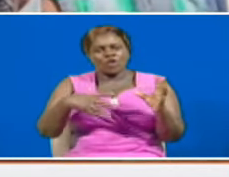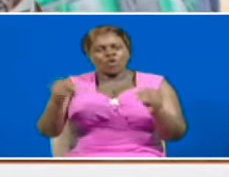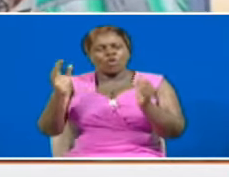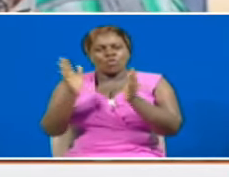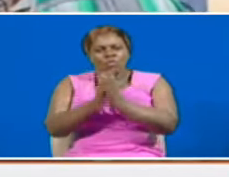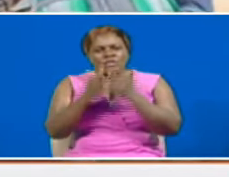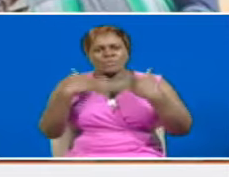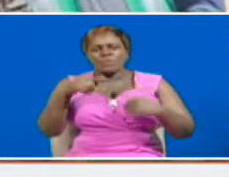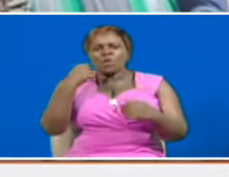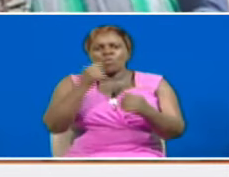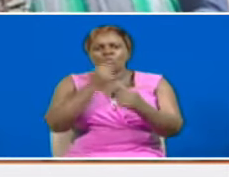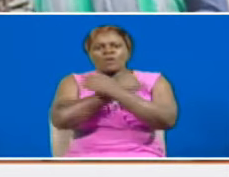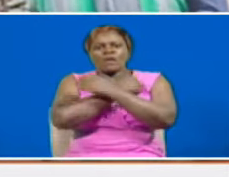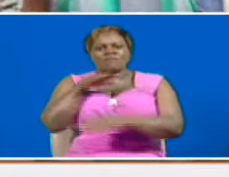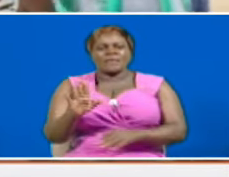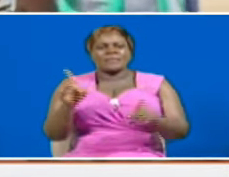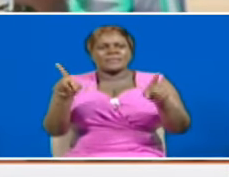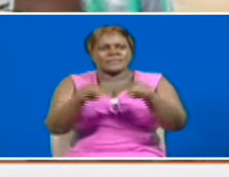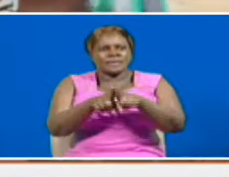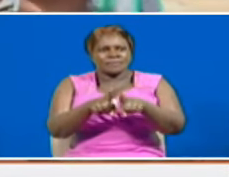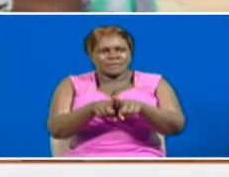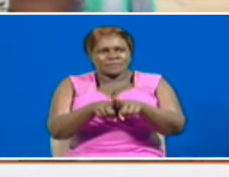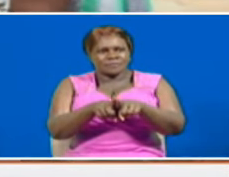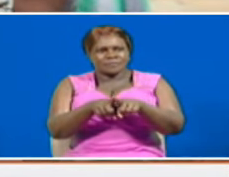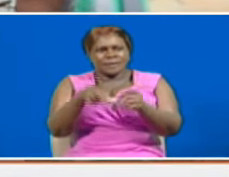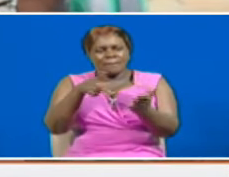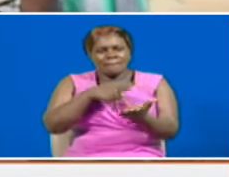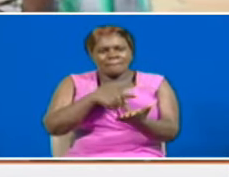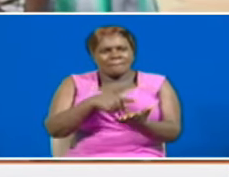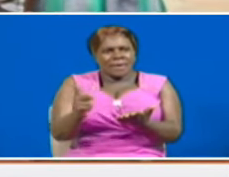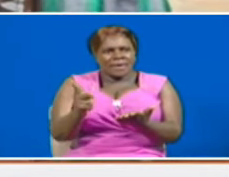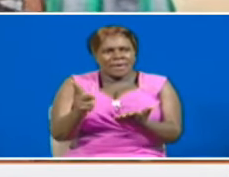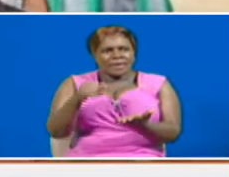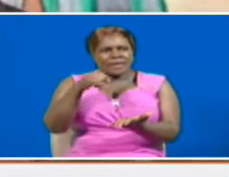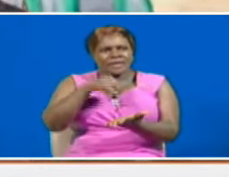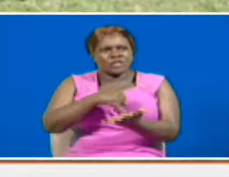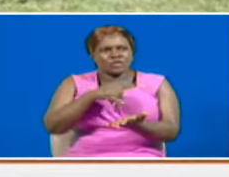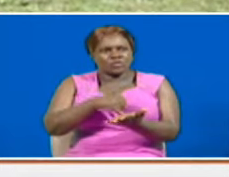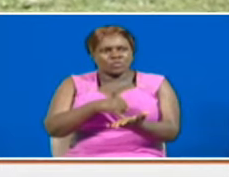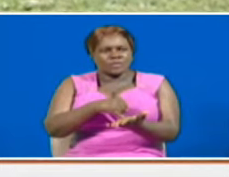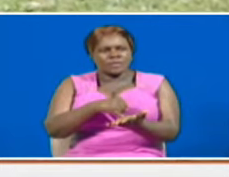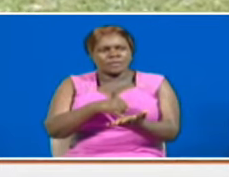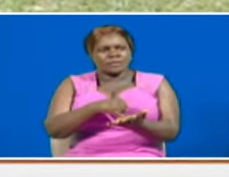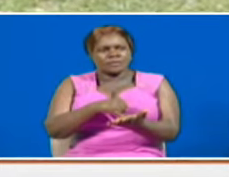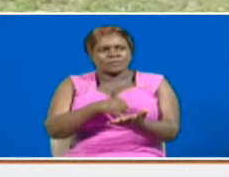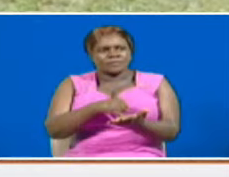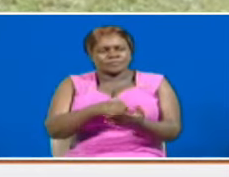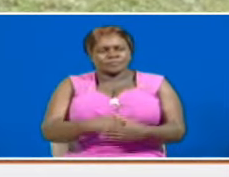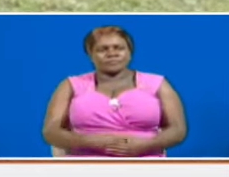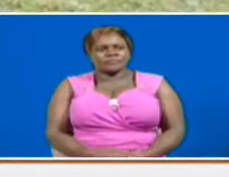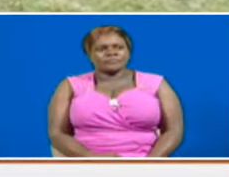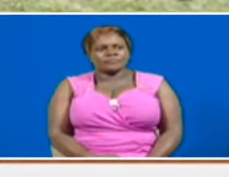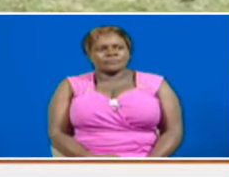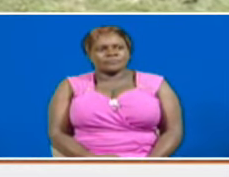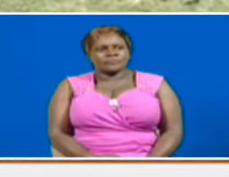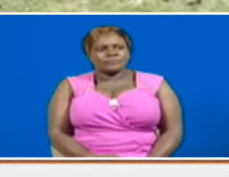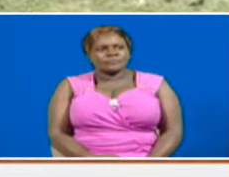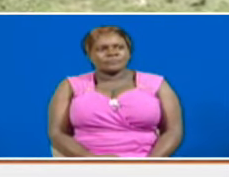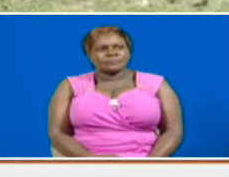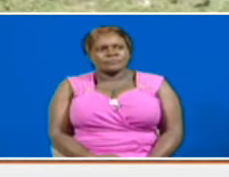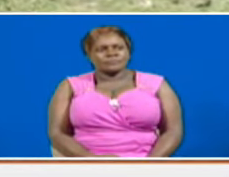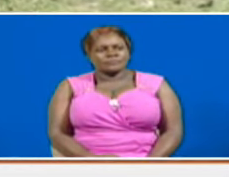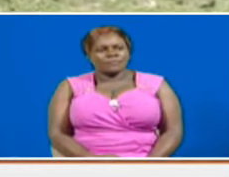care for them. And then there's an adoption fee that covers our minimal charges. Tobias Chanji, KTN